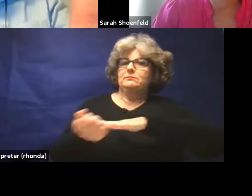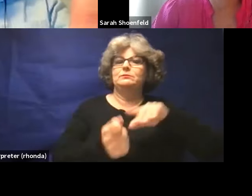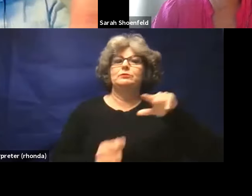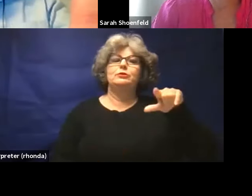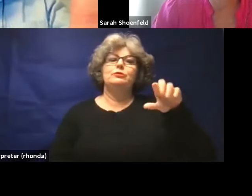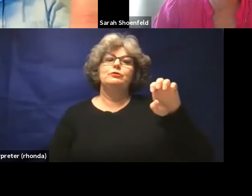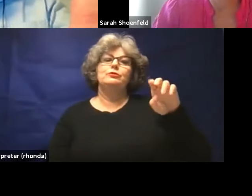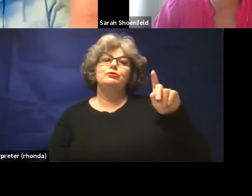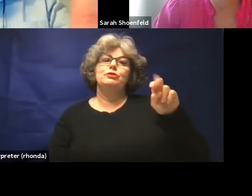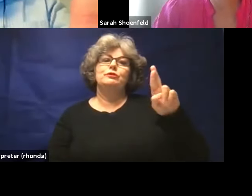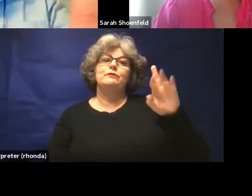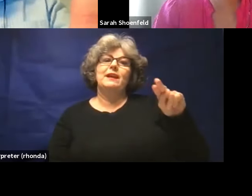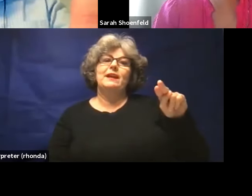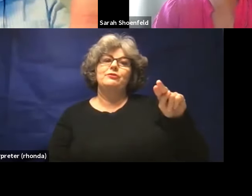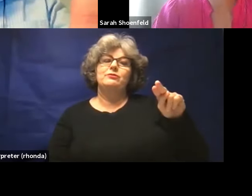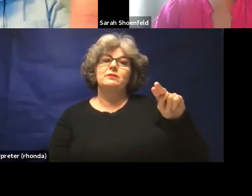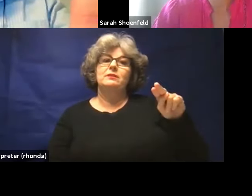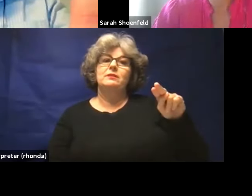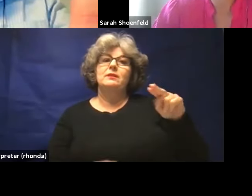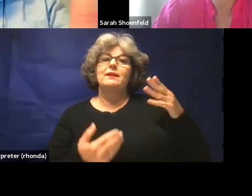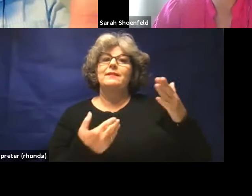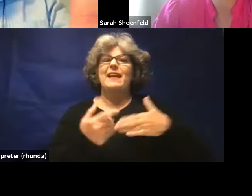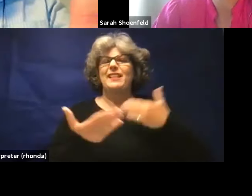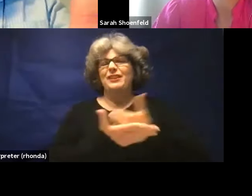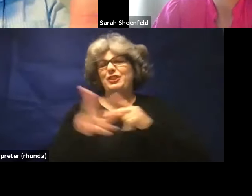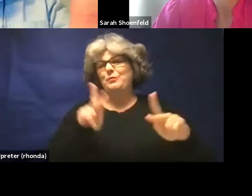of the neighborhood than to interview the new people.